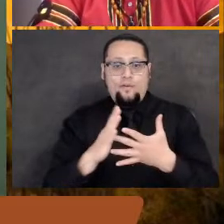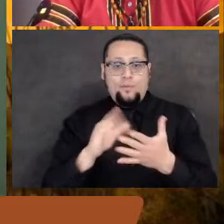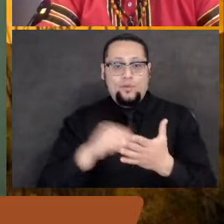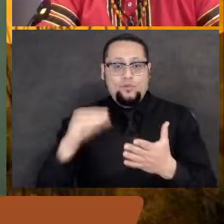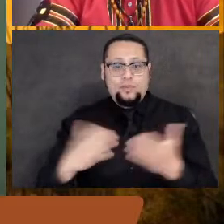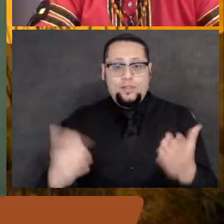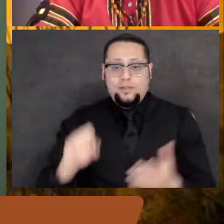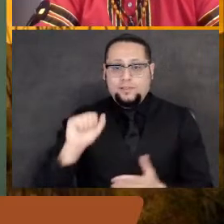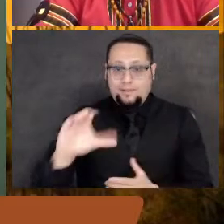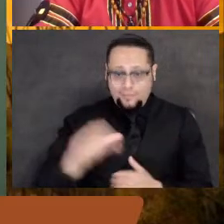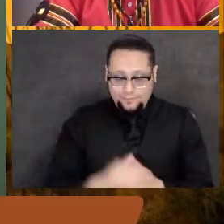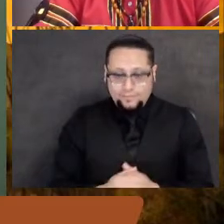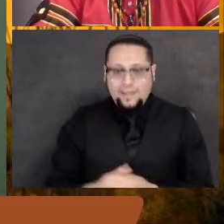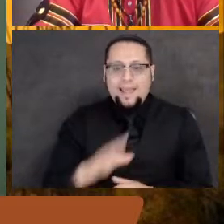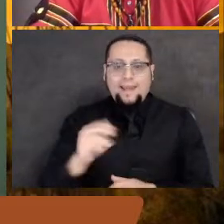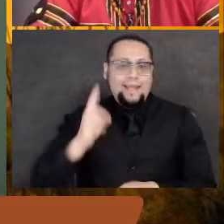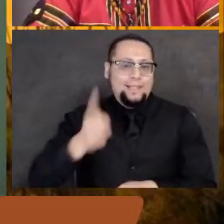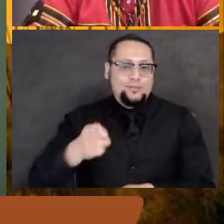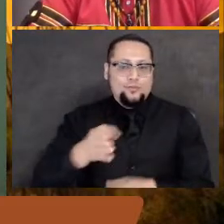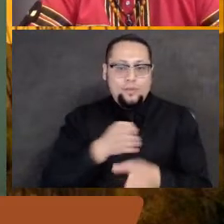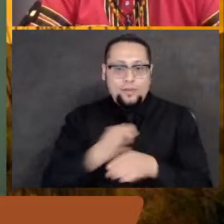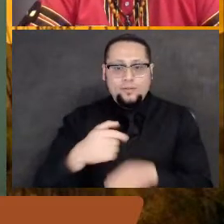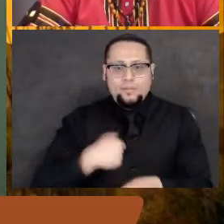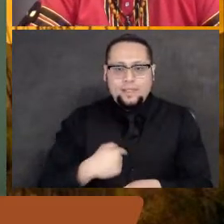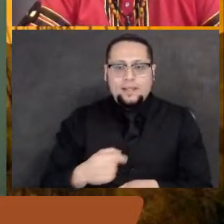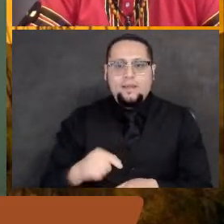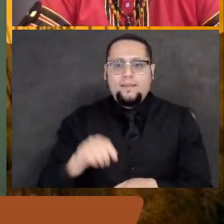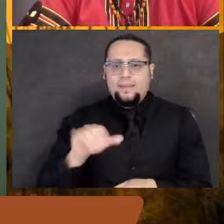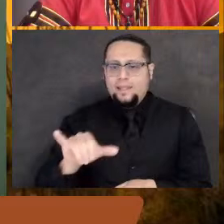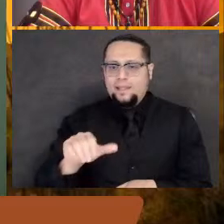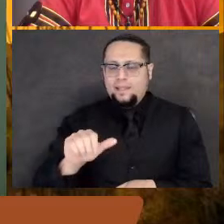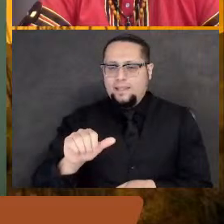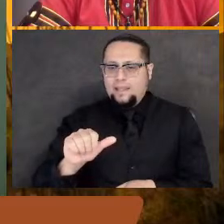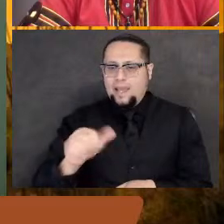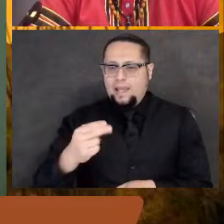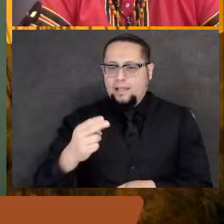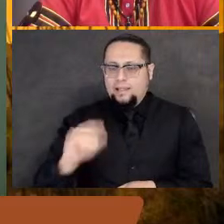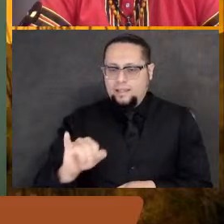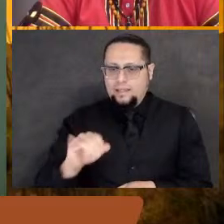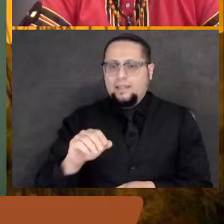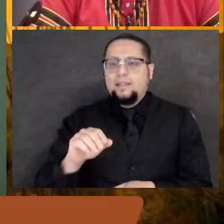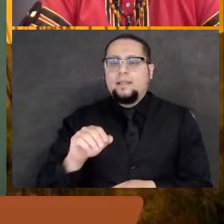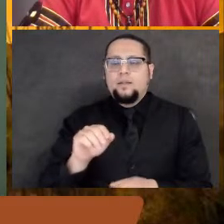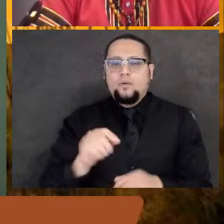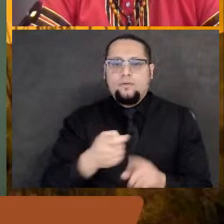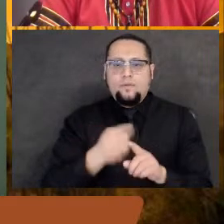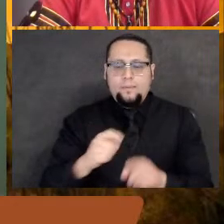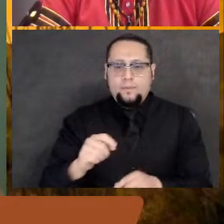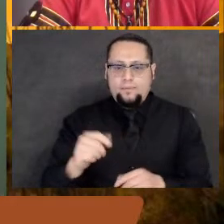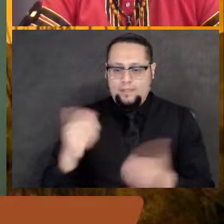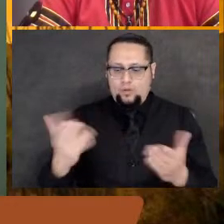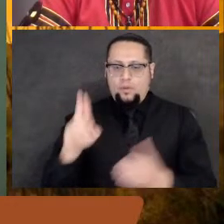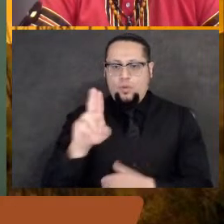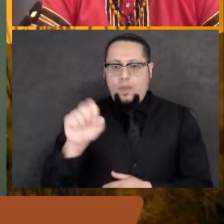and a history major. I'm part of the Yaqui-Oeme diaspora that spreads from within the United States, everywhere from California